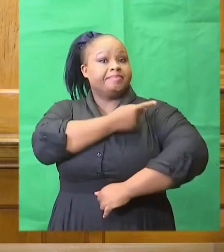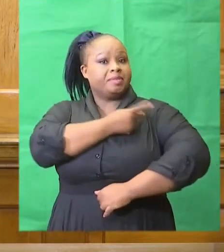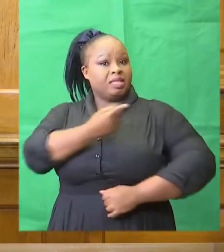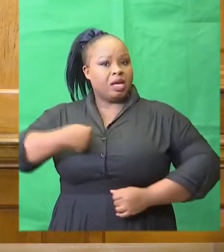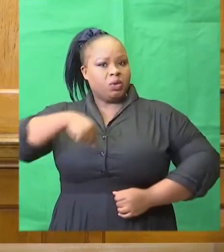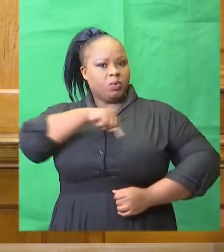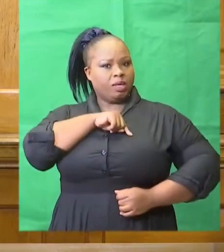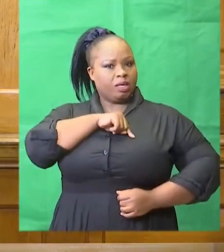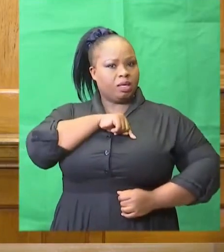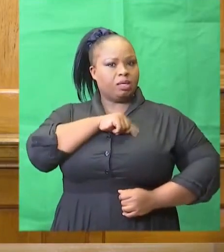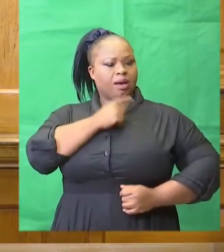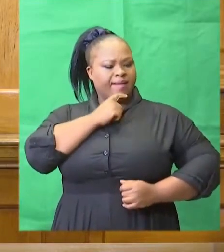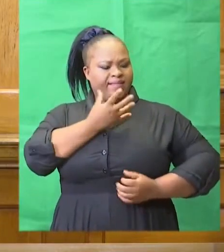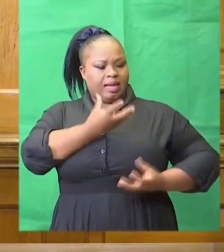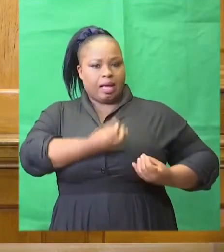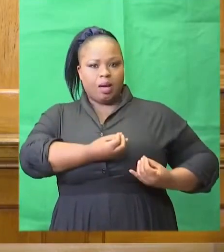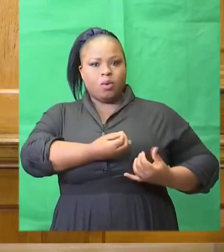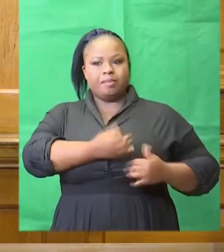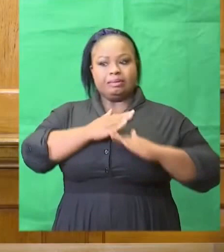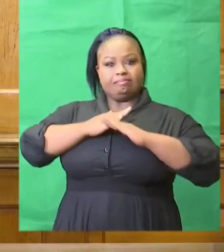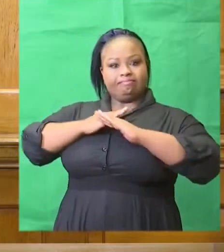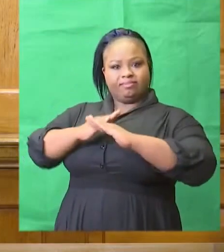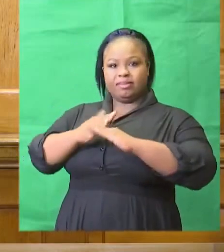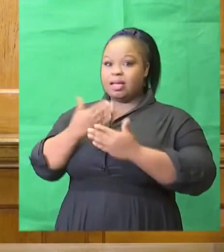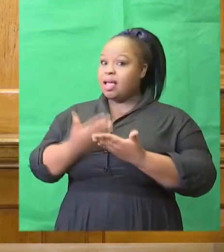are against this variant Omicron.